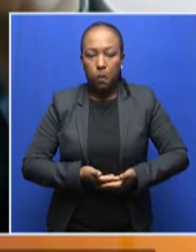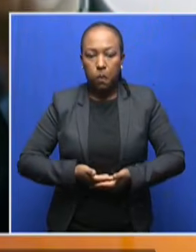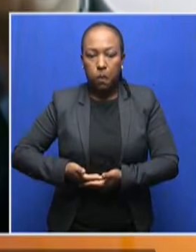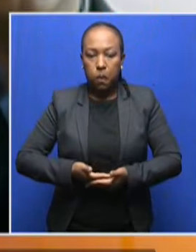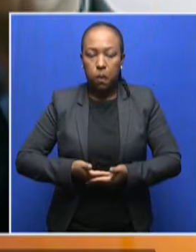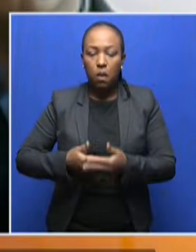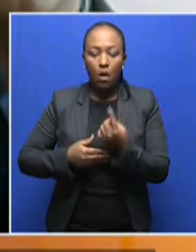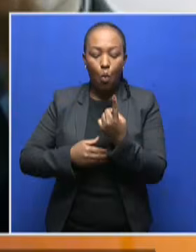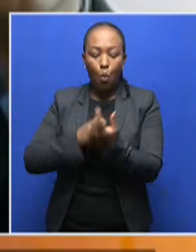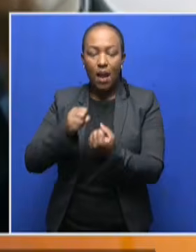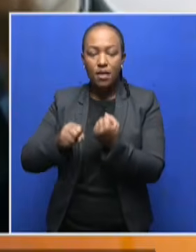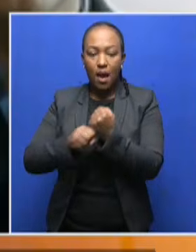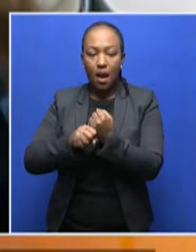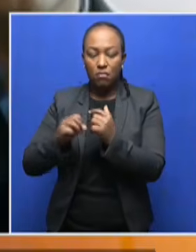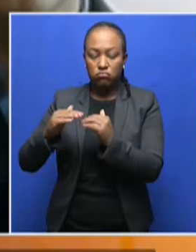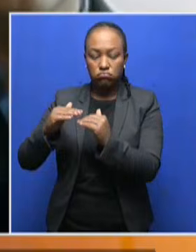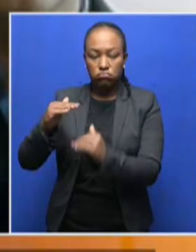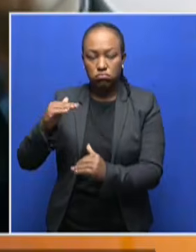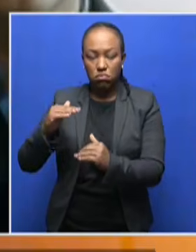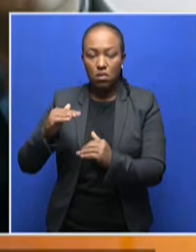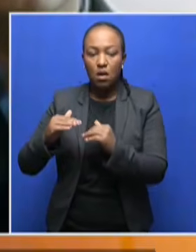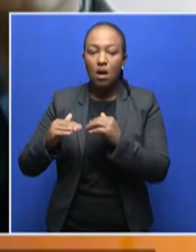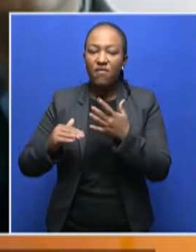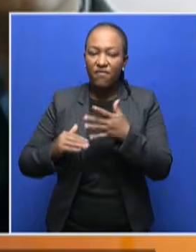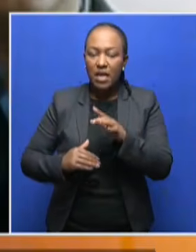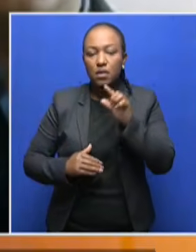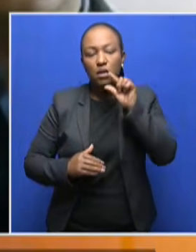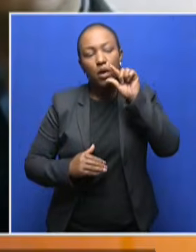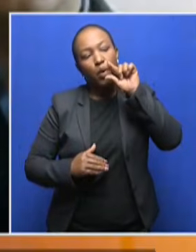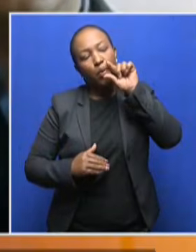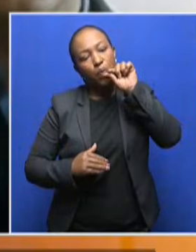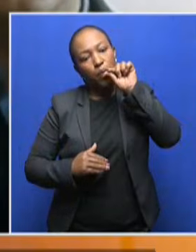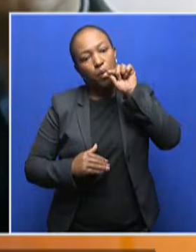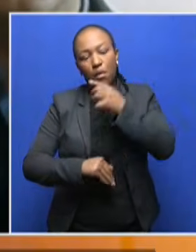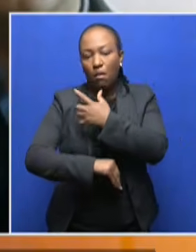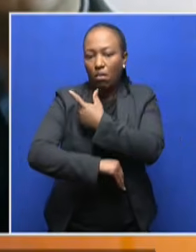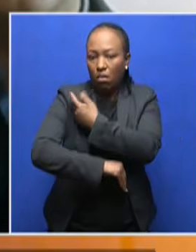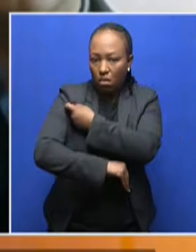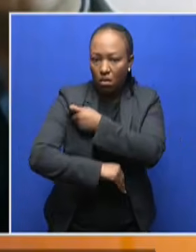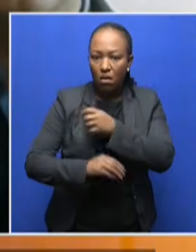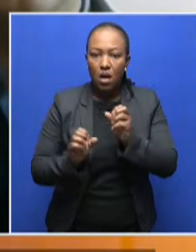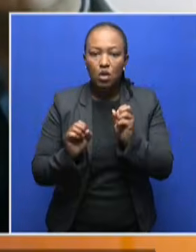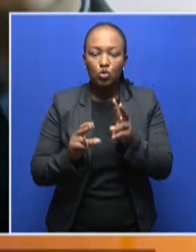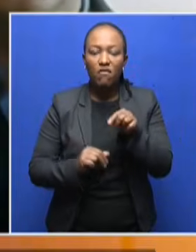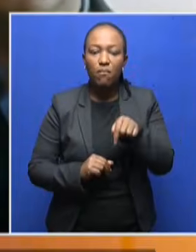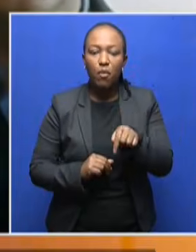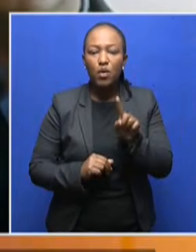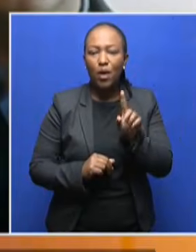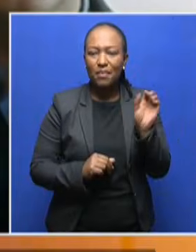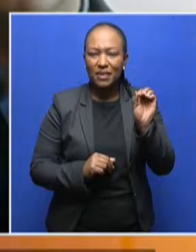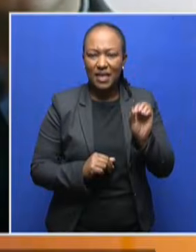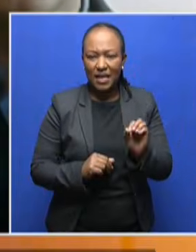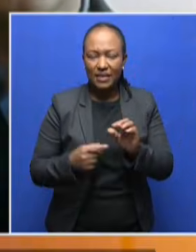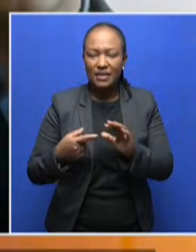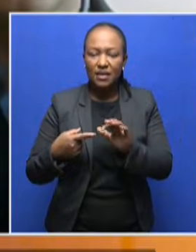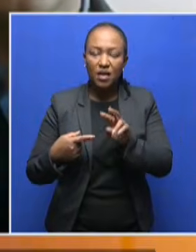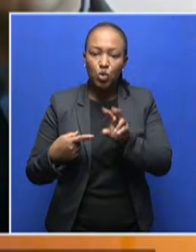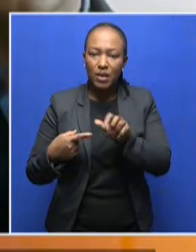1. They say that has tripled. It's trebled from 12.1% in 2017